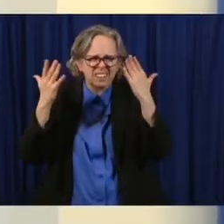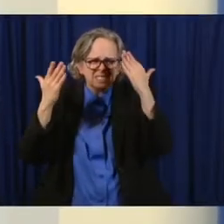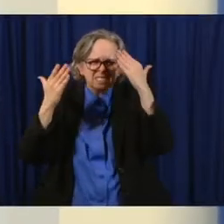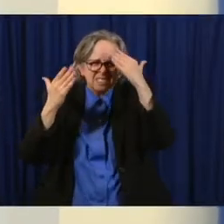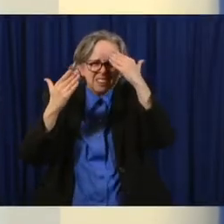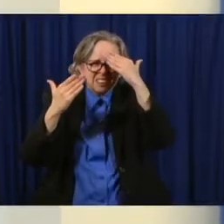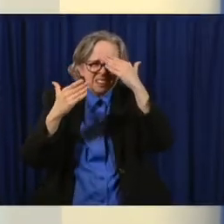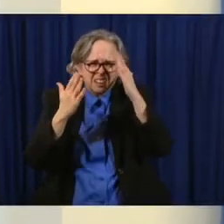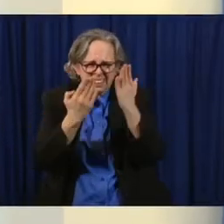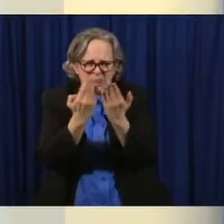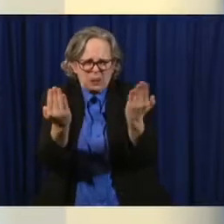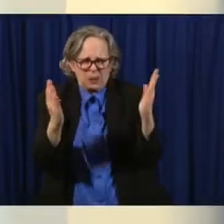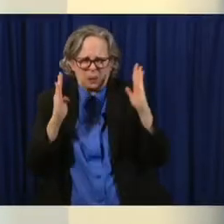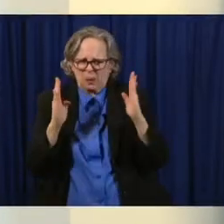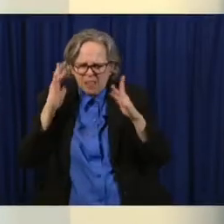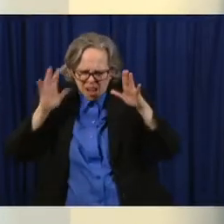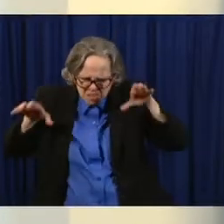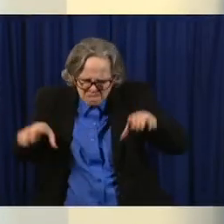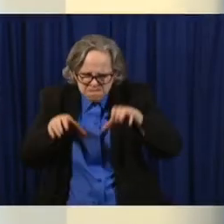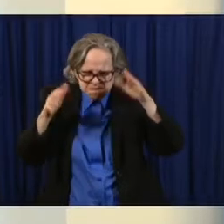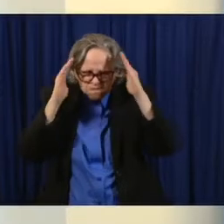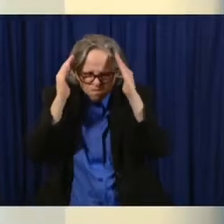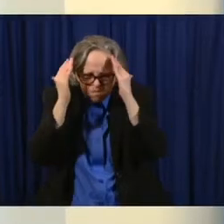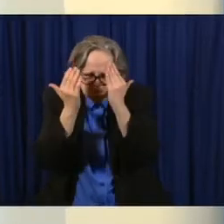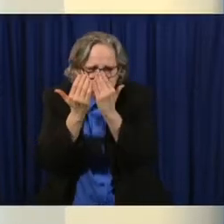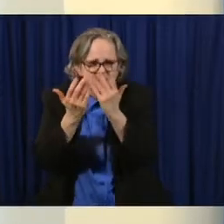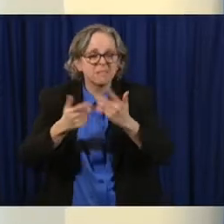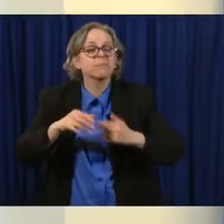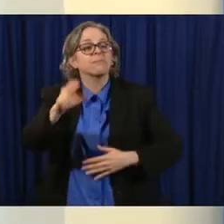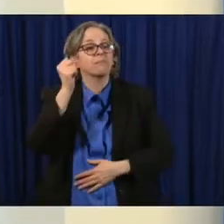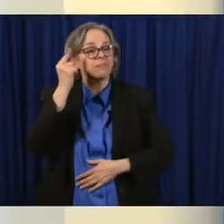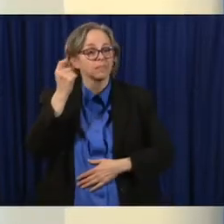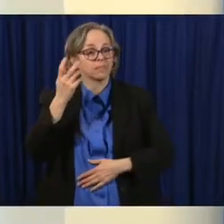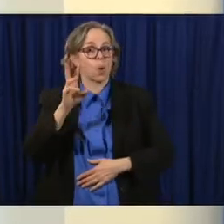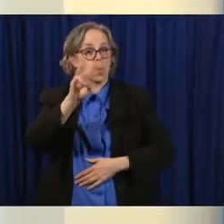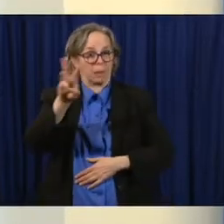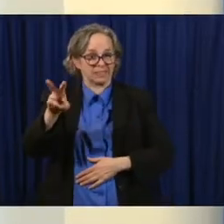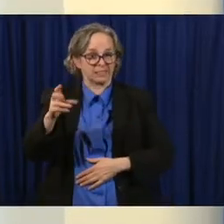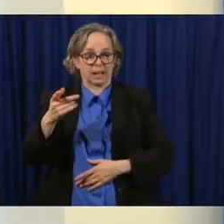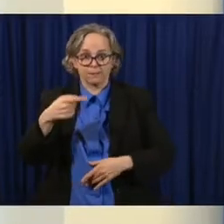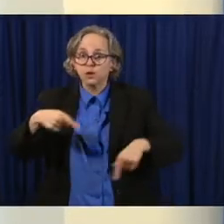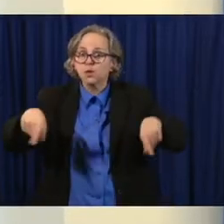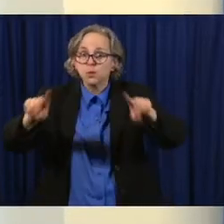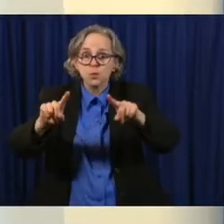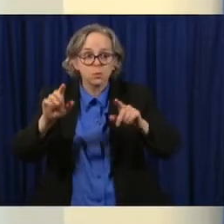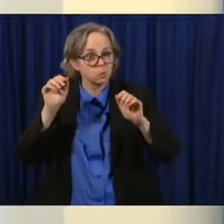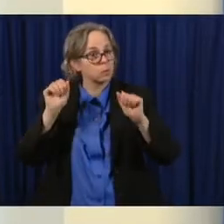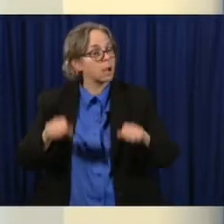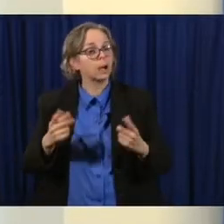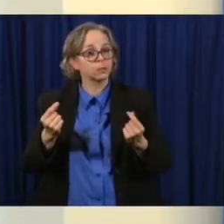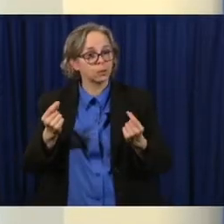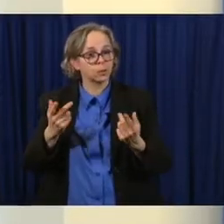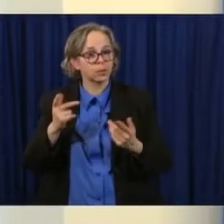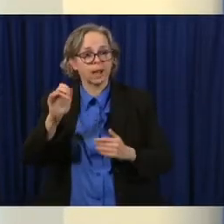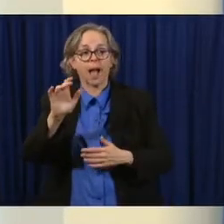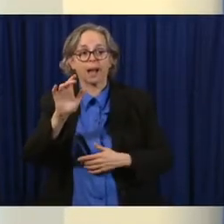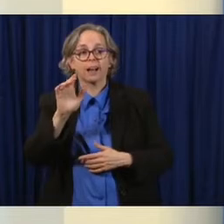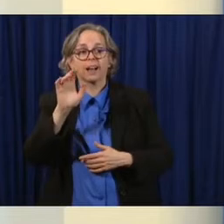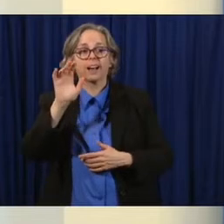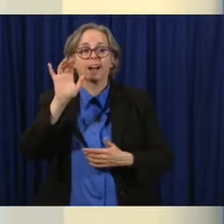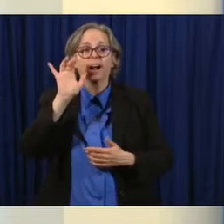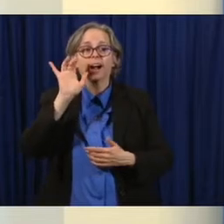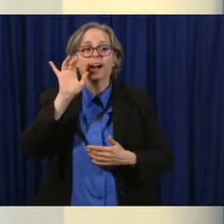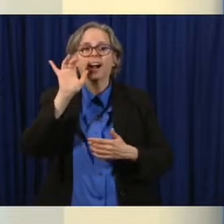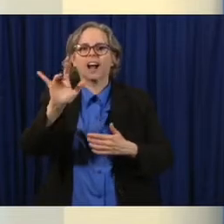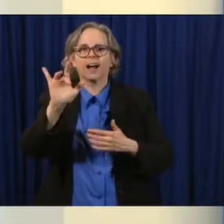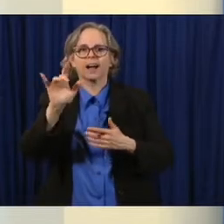So on our website, for you at home and for all the young people at home, we have a way you can send us your artwork. You can mail